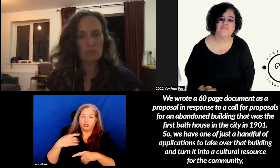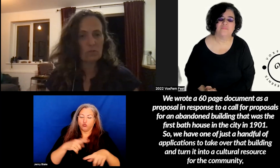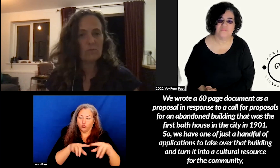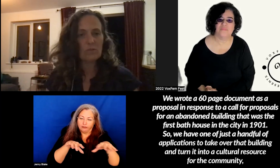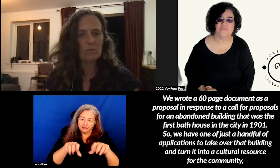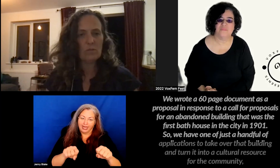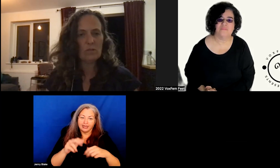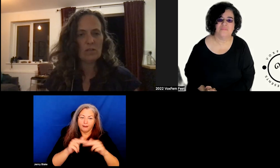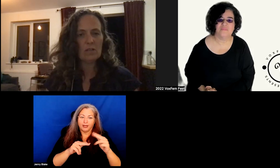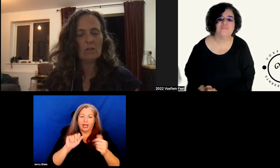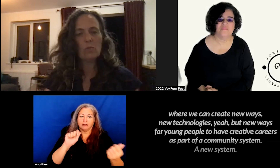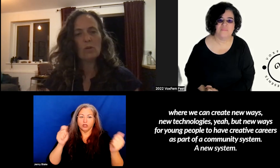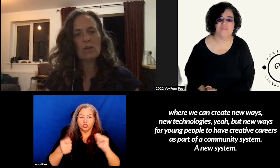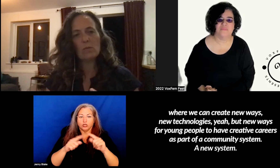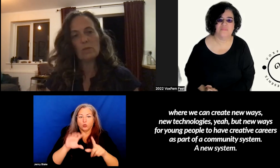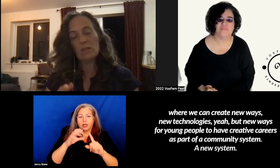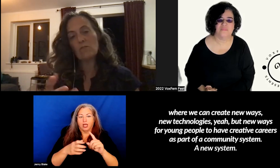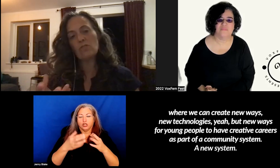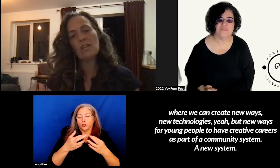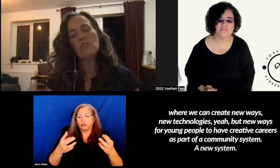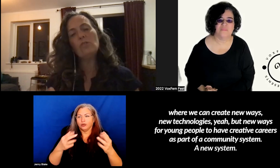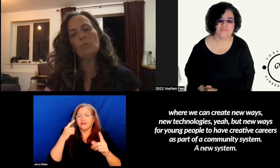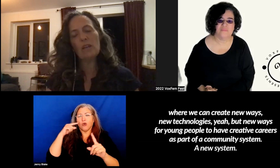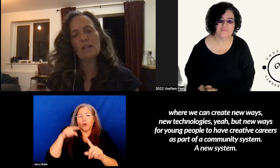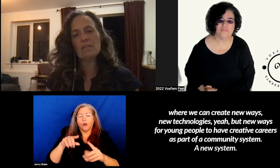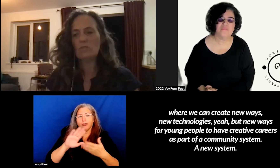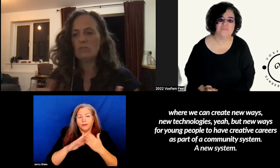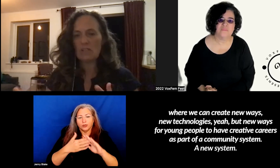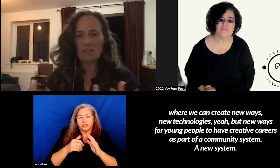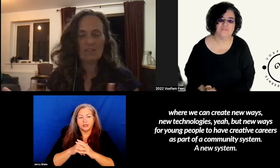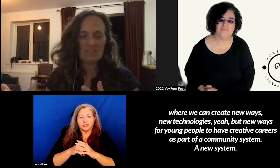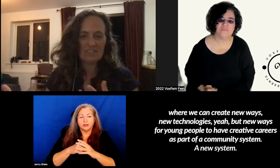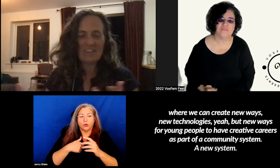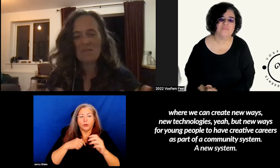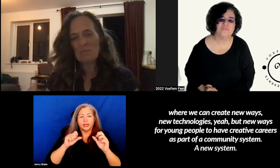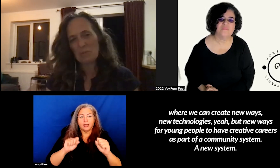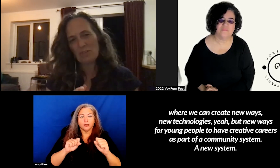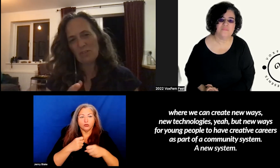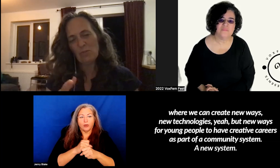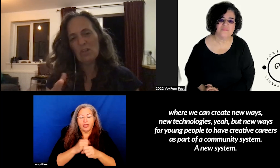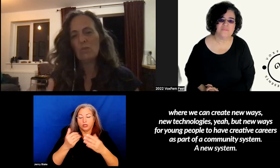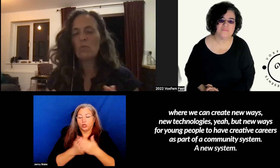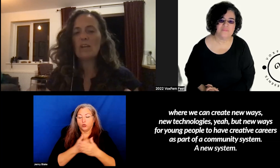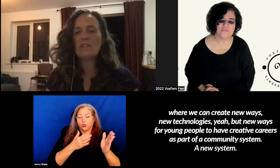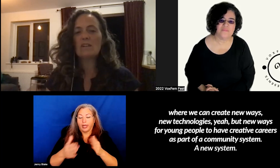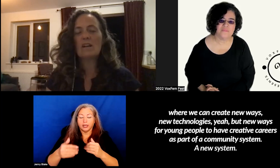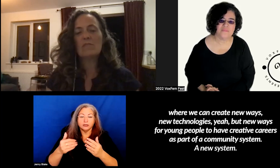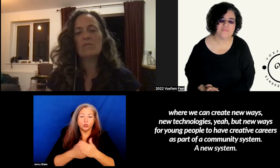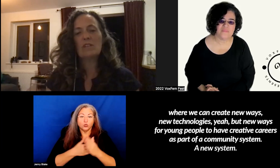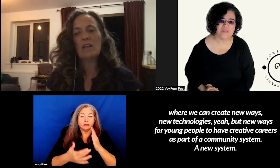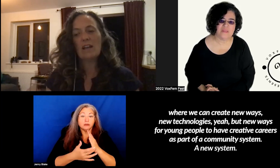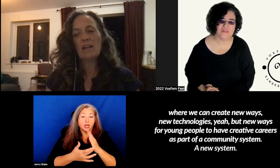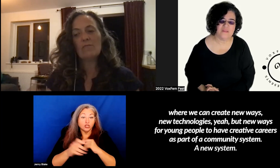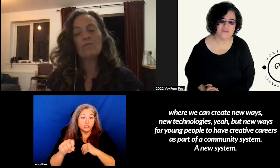cultural resource for the community, where we can create new ways, new technologies, yeah, but new ways